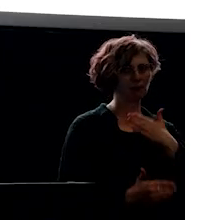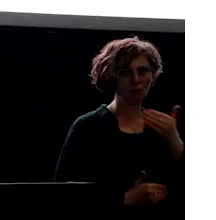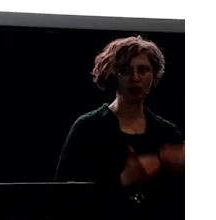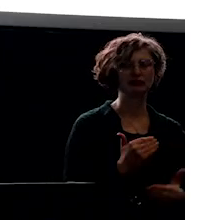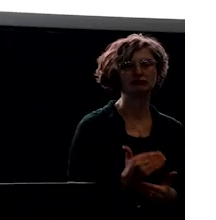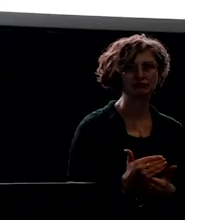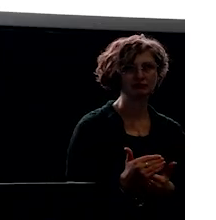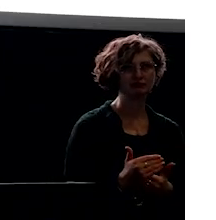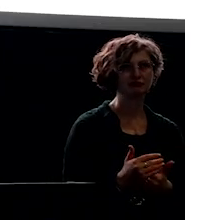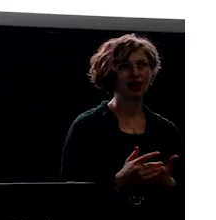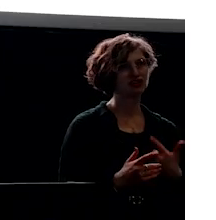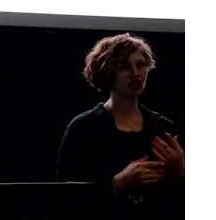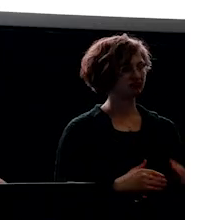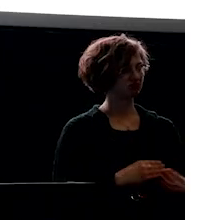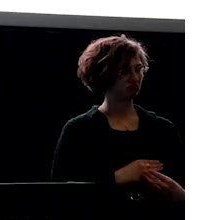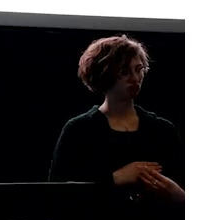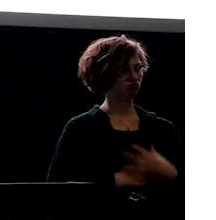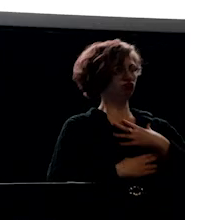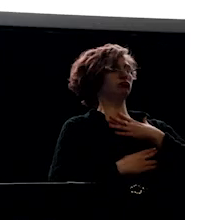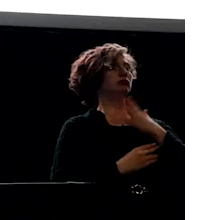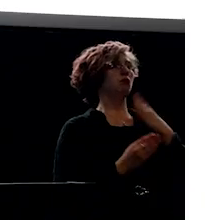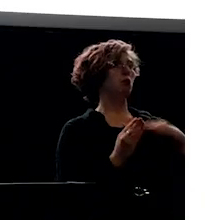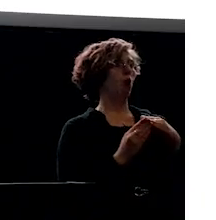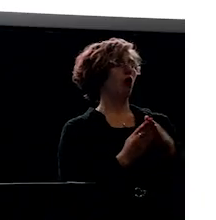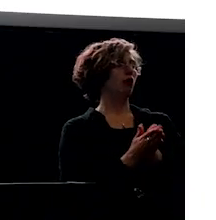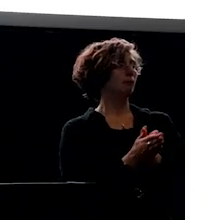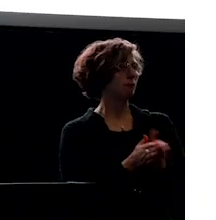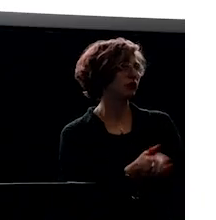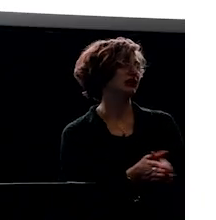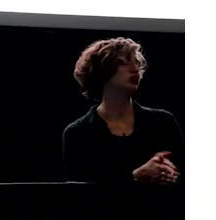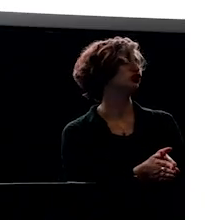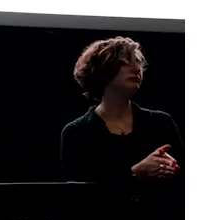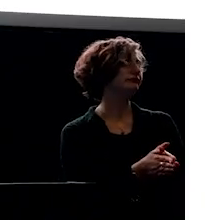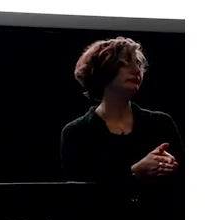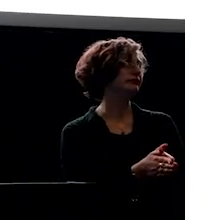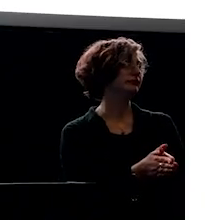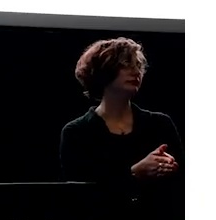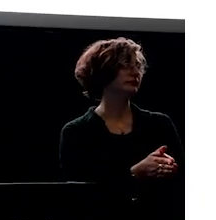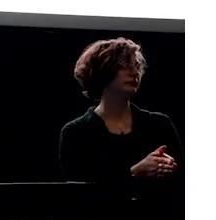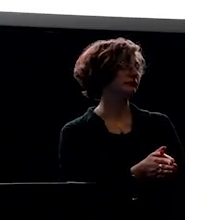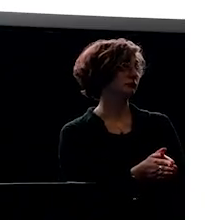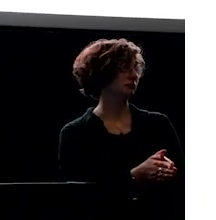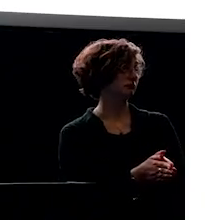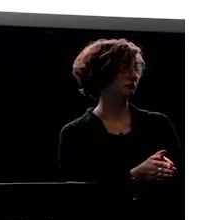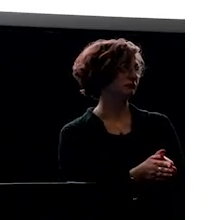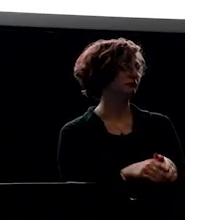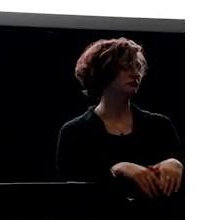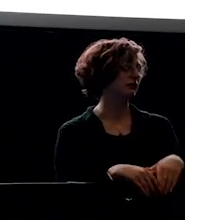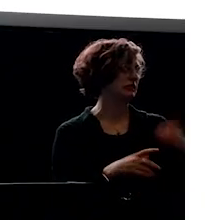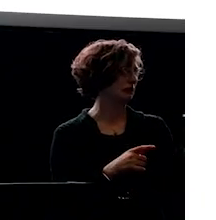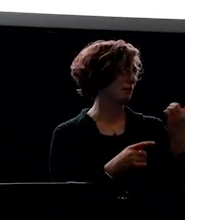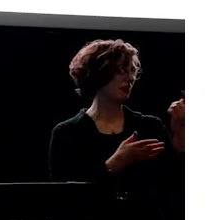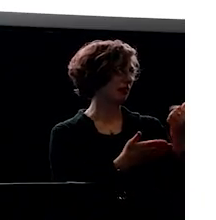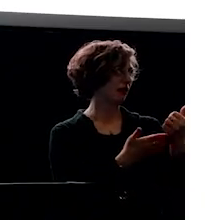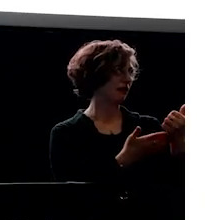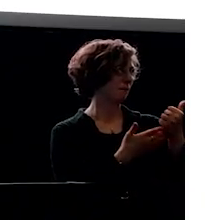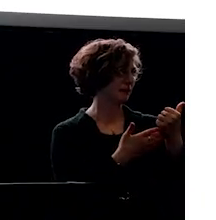It just gave me more motivation. And something that really helped me